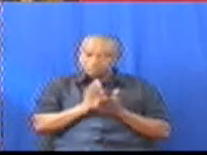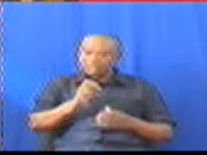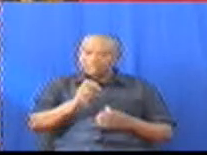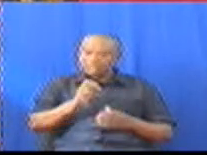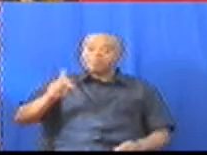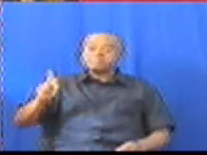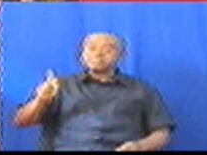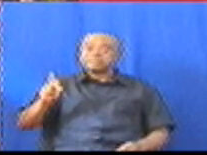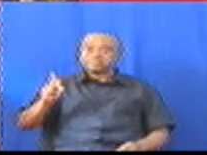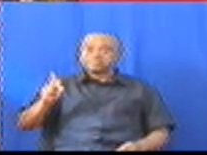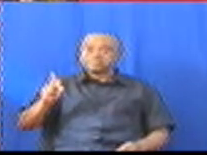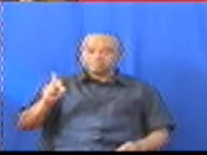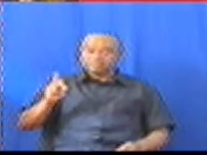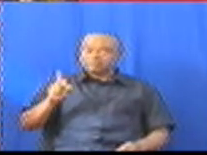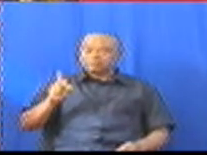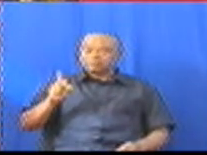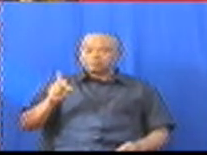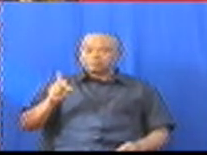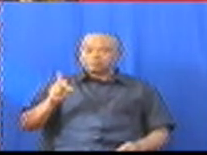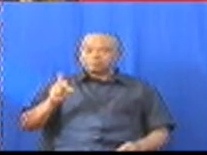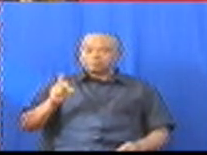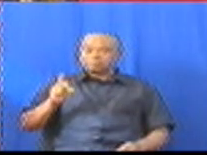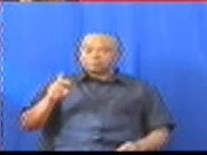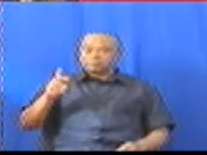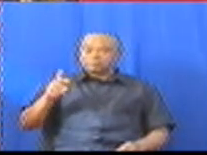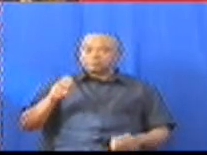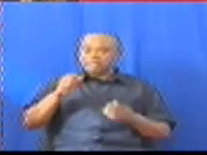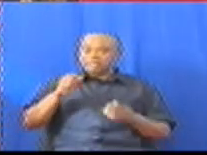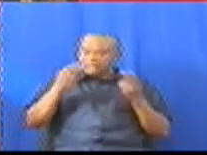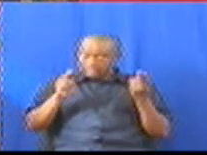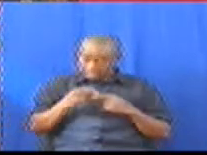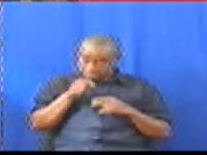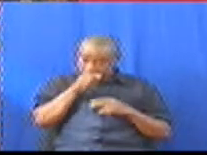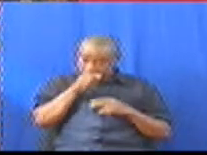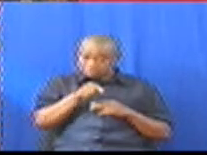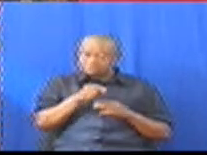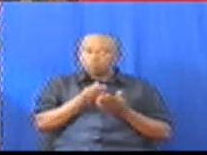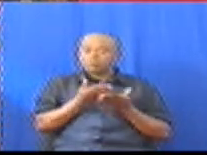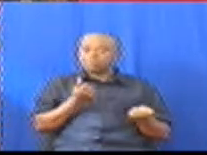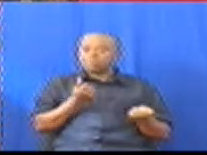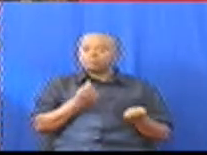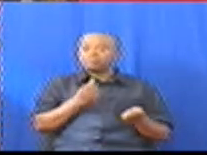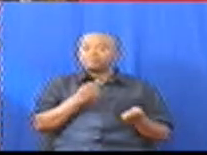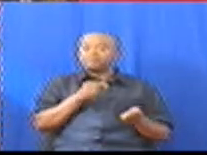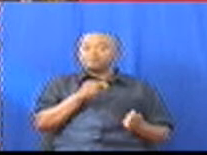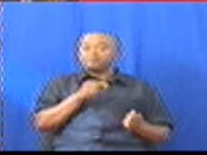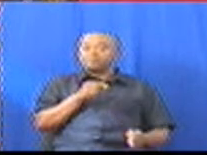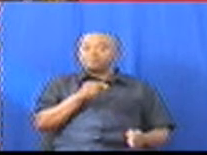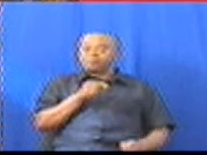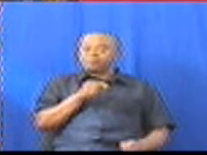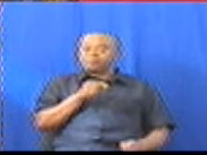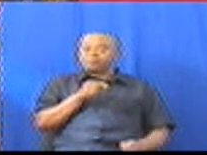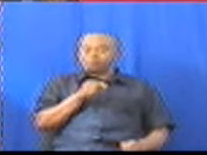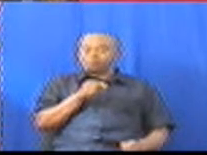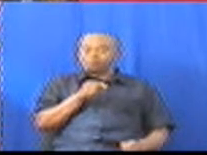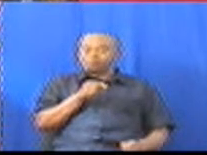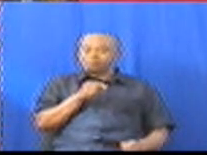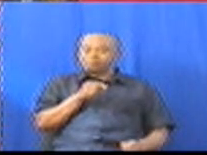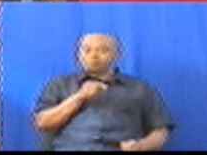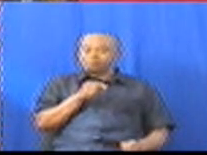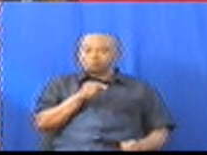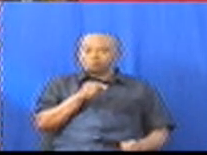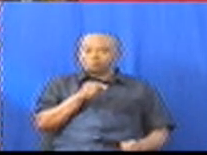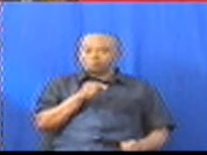service such number of departments, sections or units as may be necessary for effective performance of the functions and rendering of